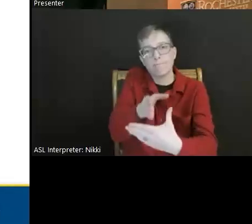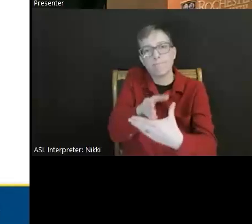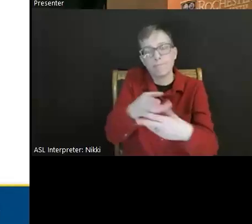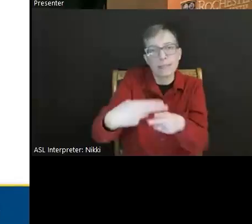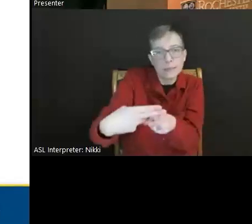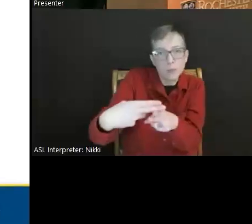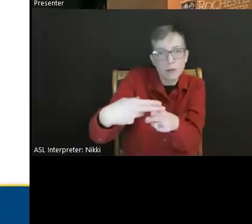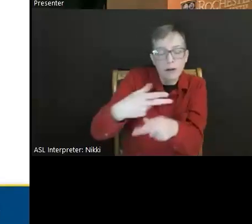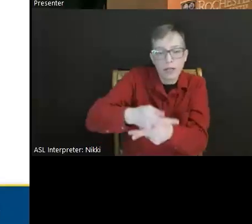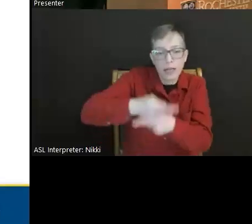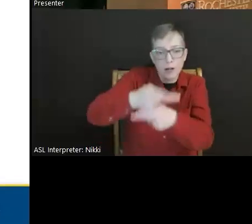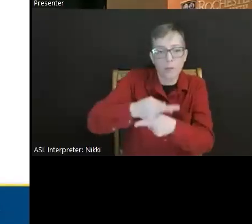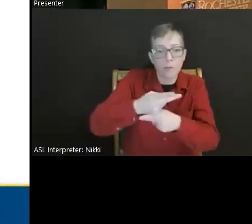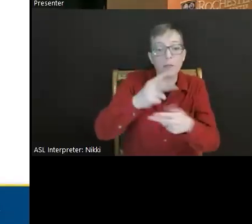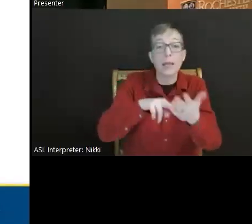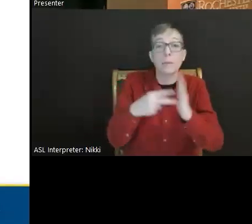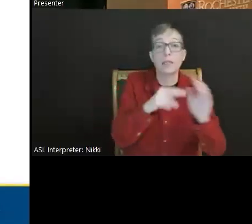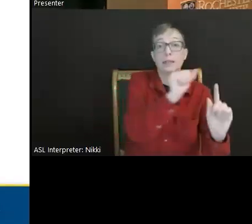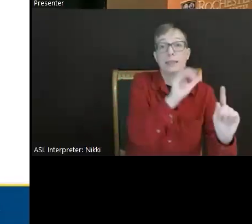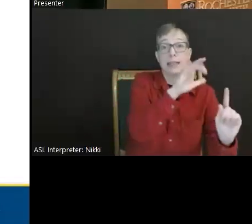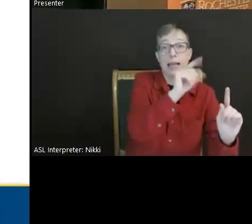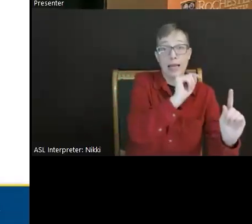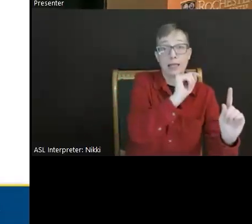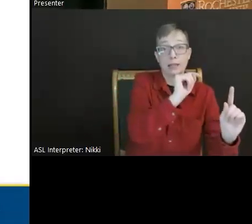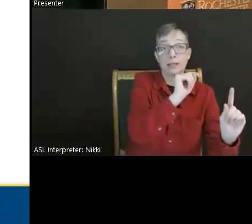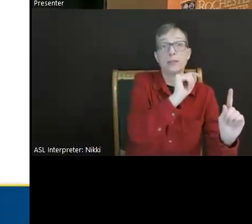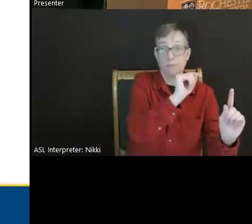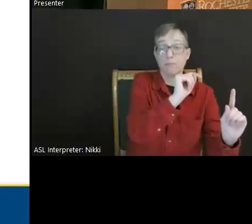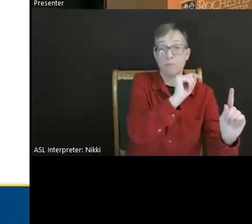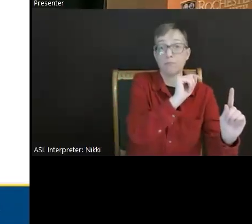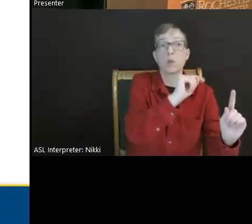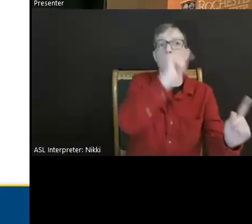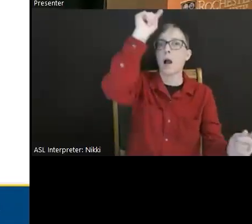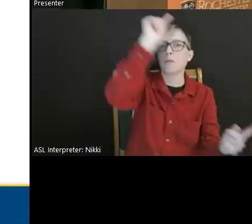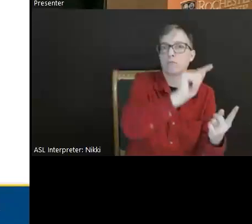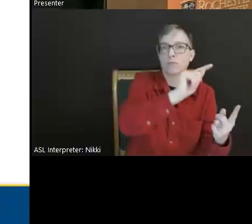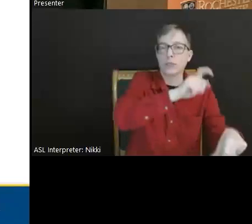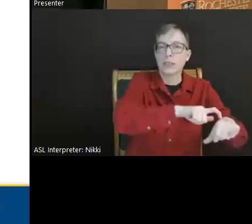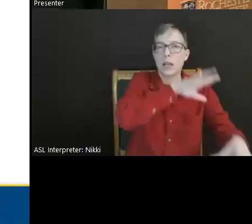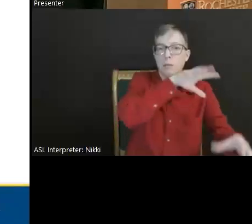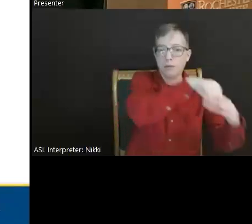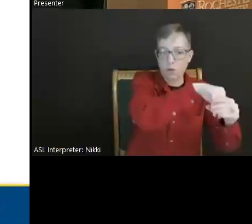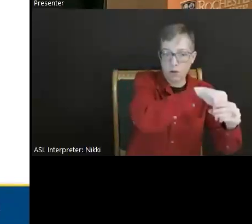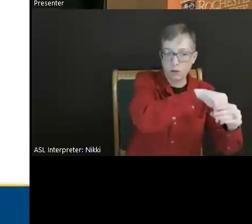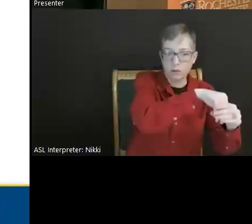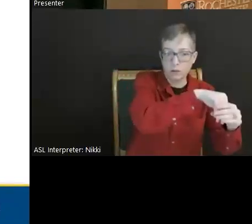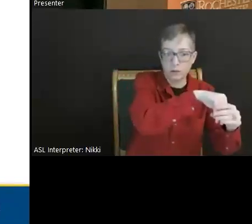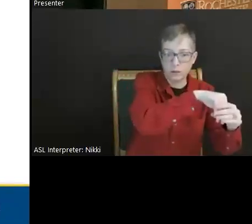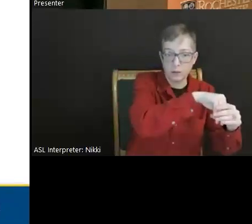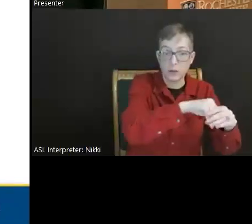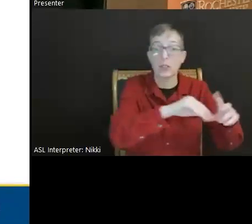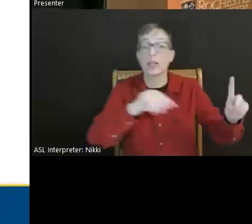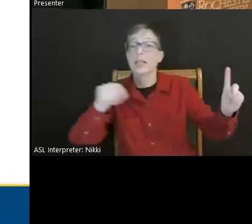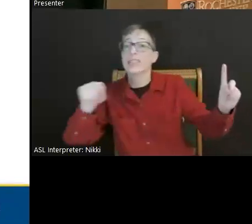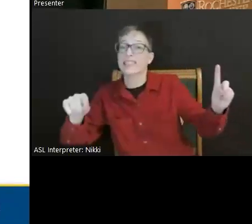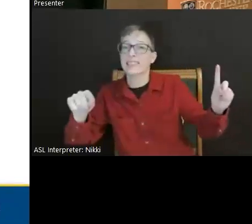ACT, as well as allowing a higher level of care for these clinic patients who don't quite require ACT level